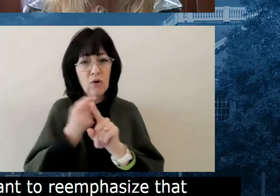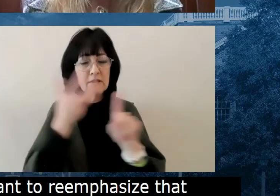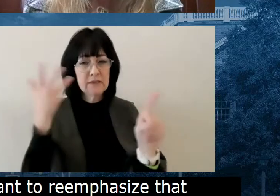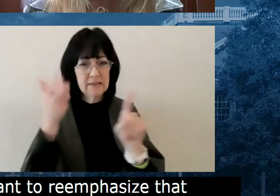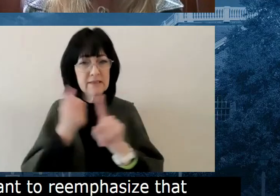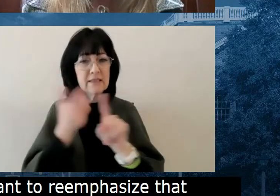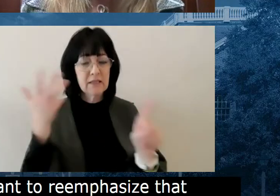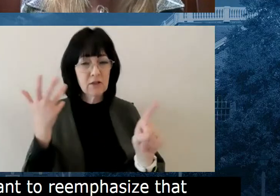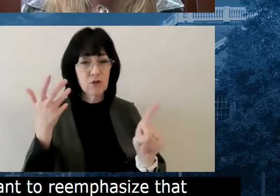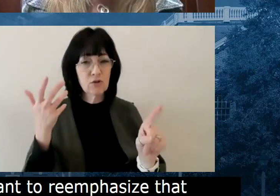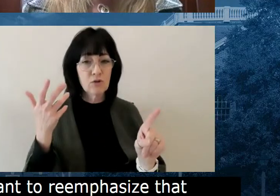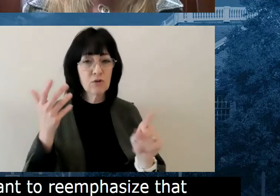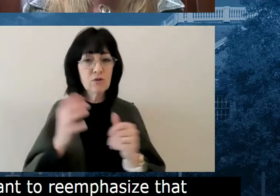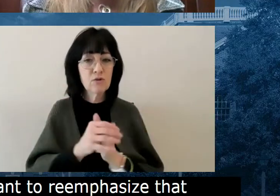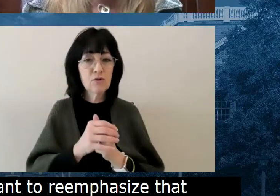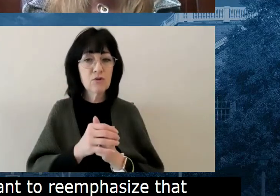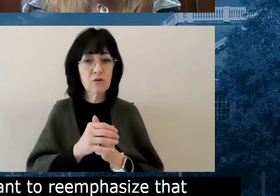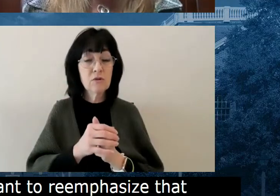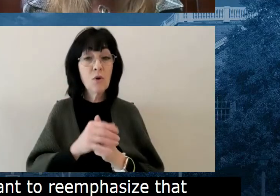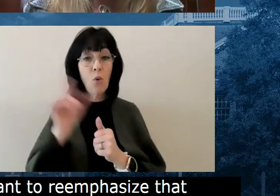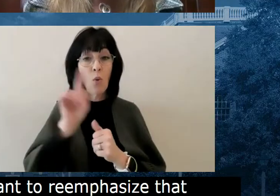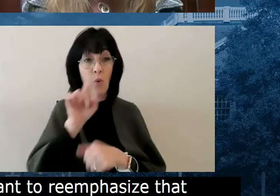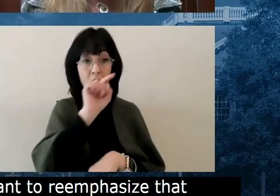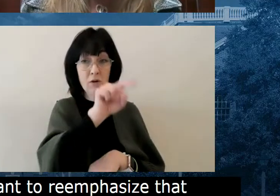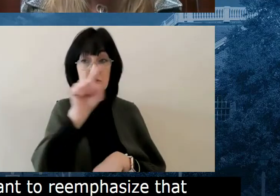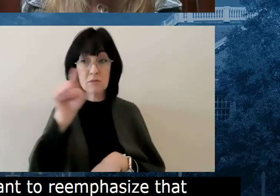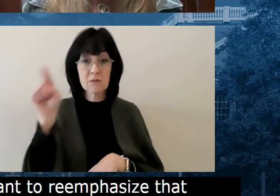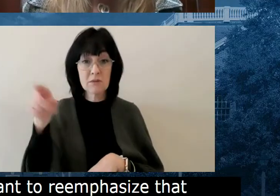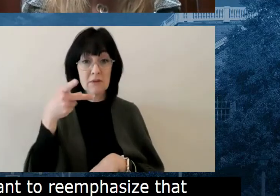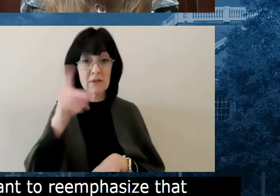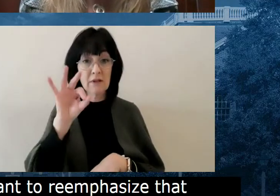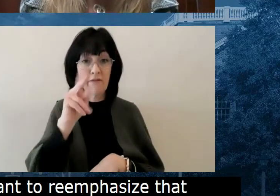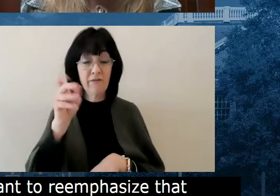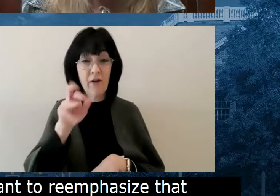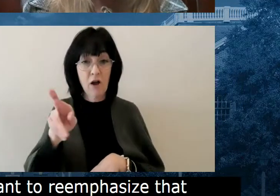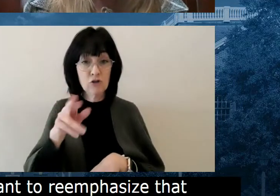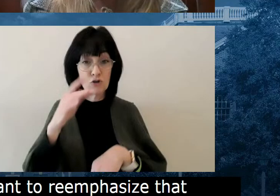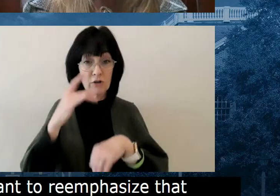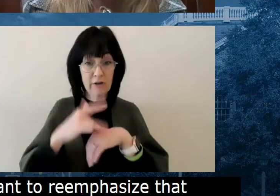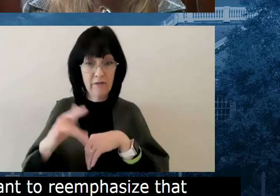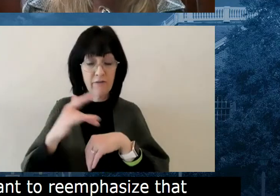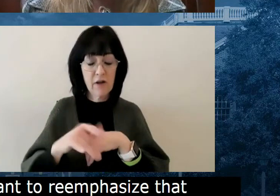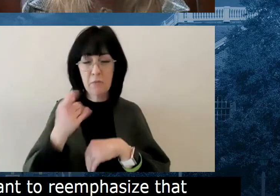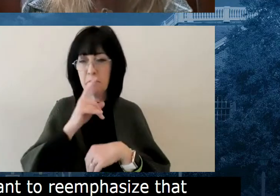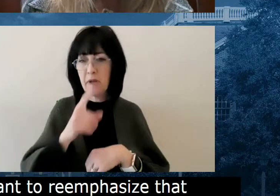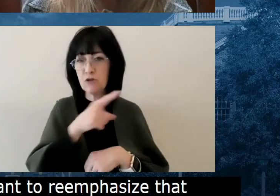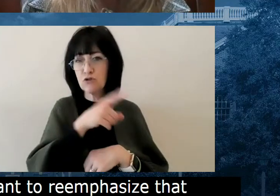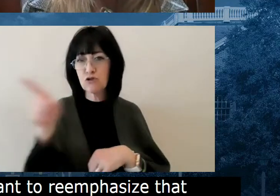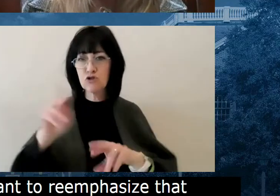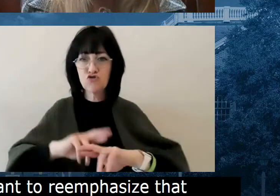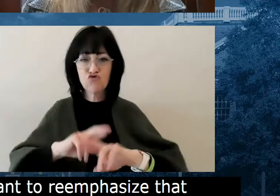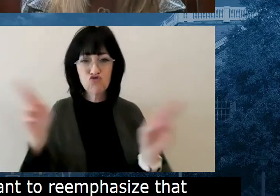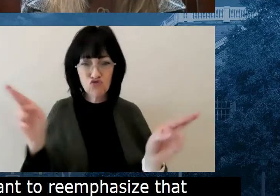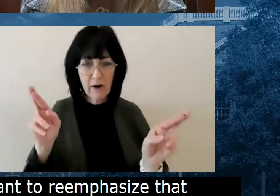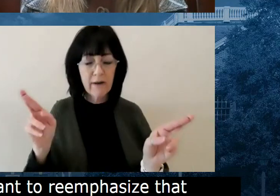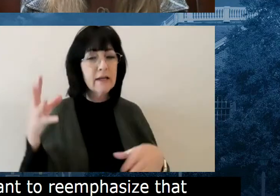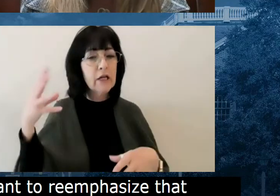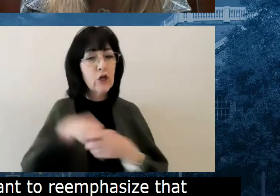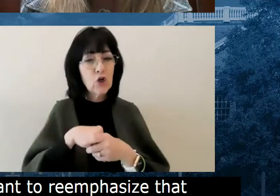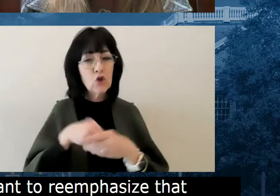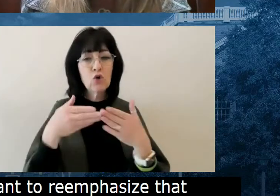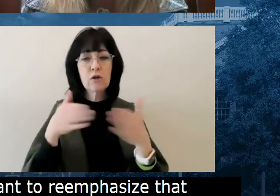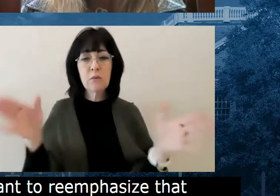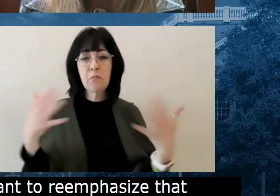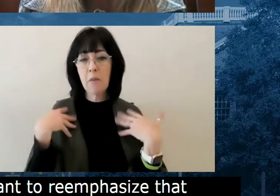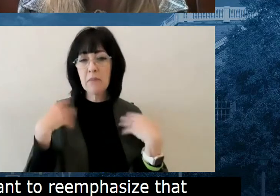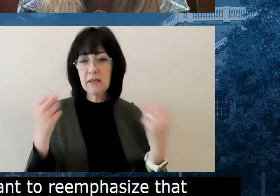is available, we'll make sure that they are ready for this pediatric population. So that includes our public health clinics, that